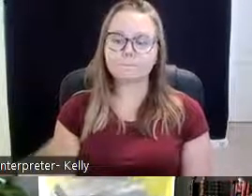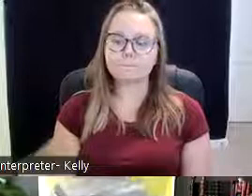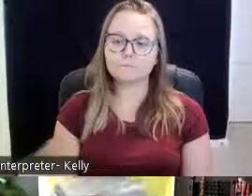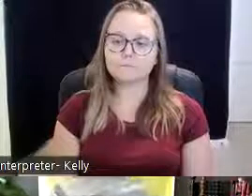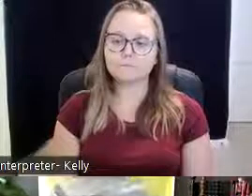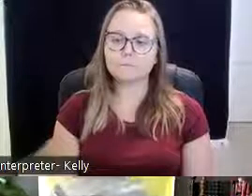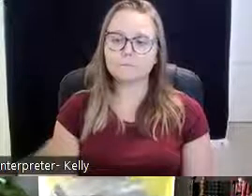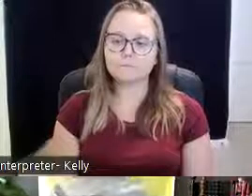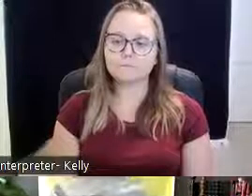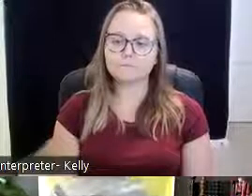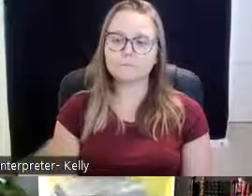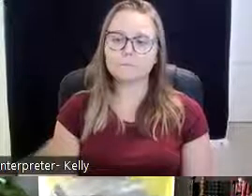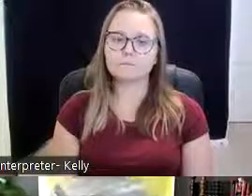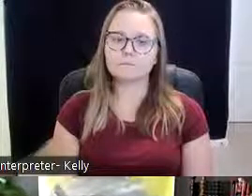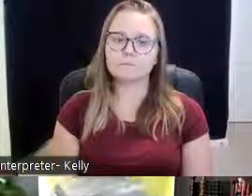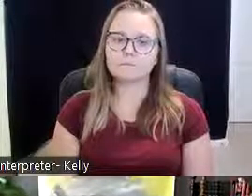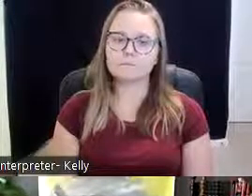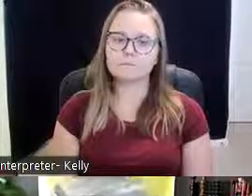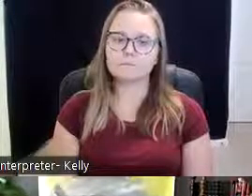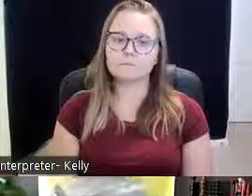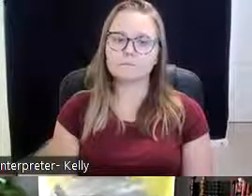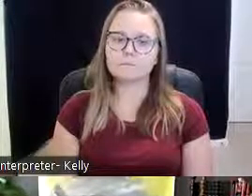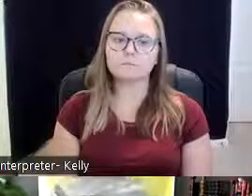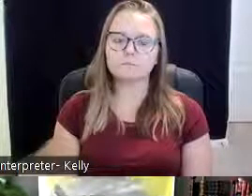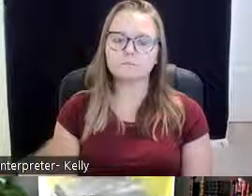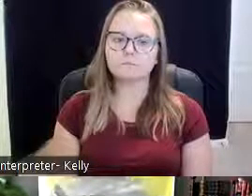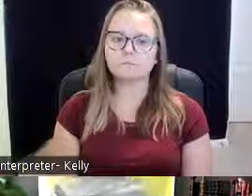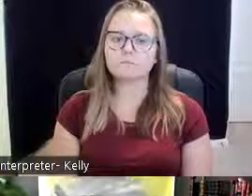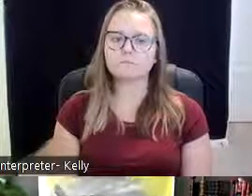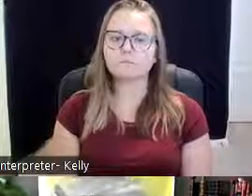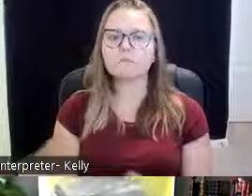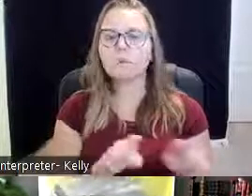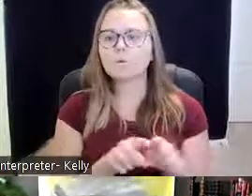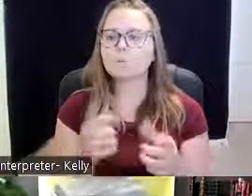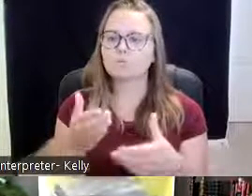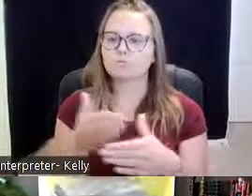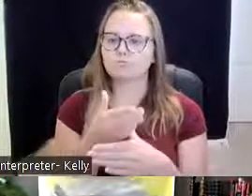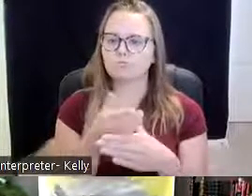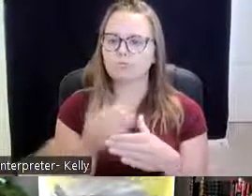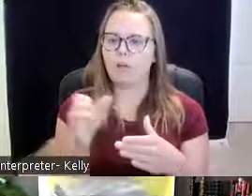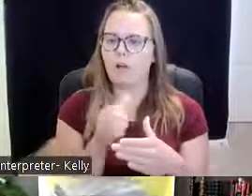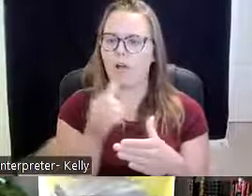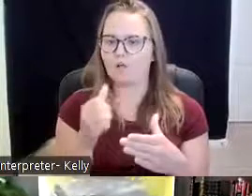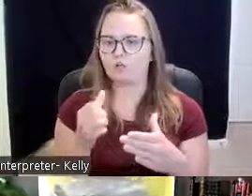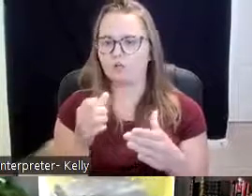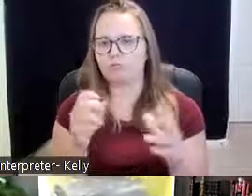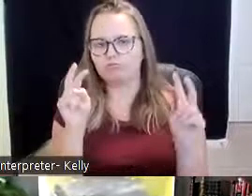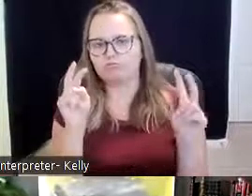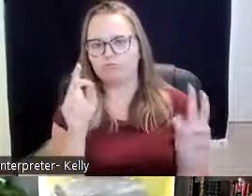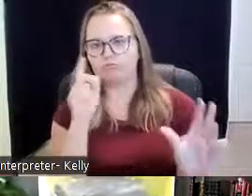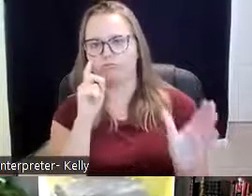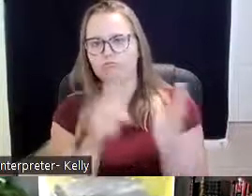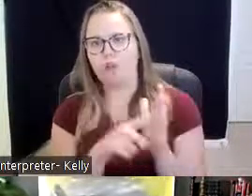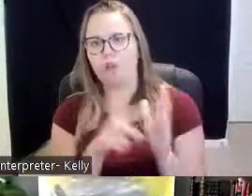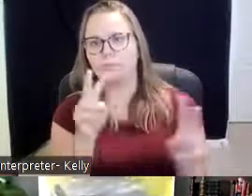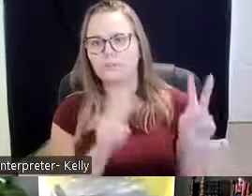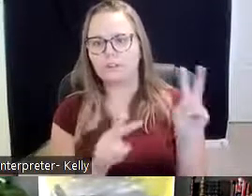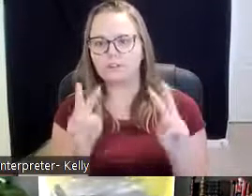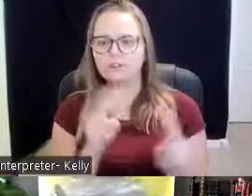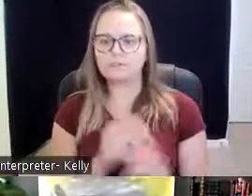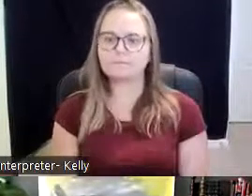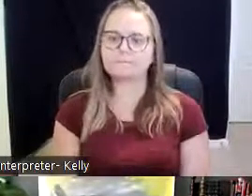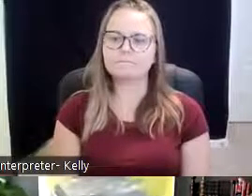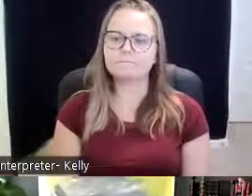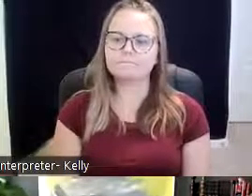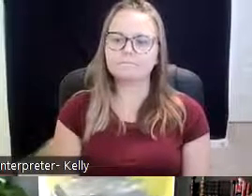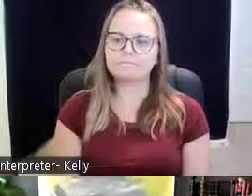I also want to share with you another observation. If I can get my slide to move,